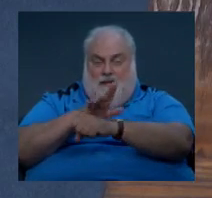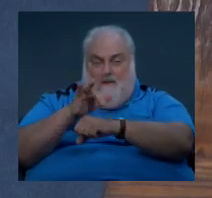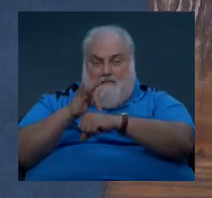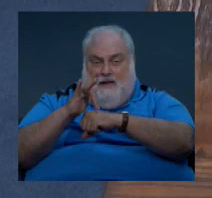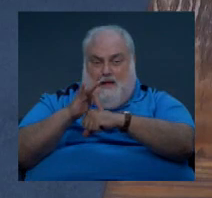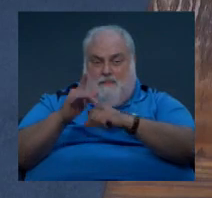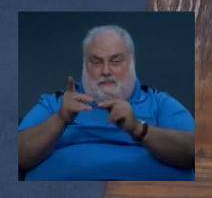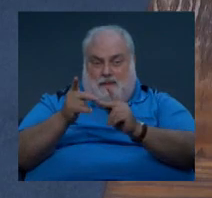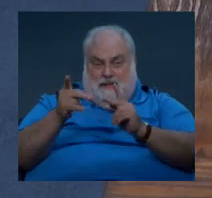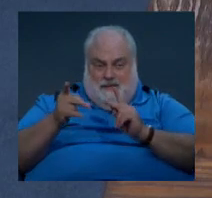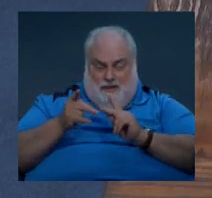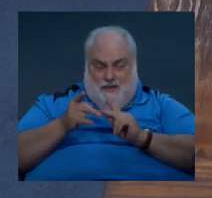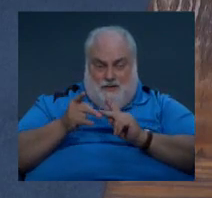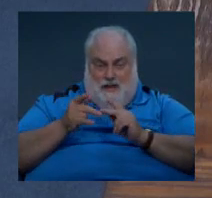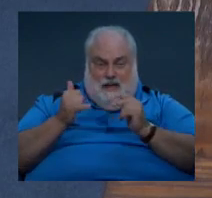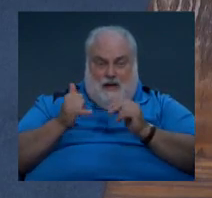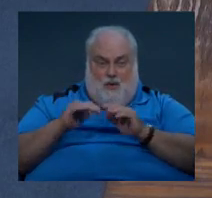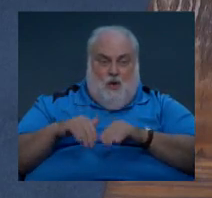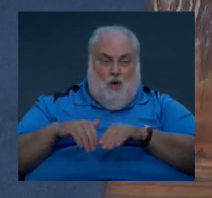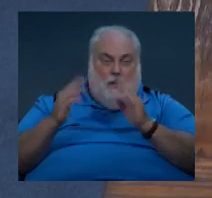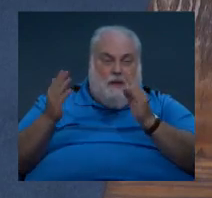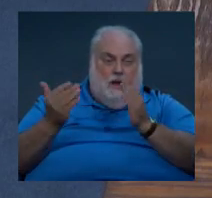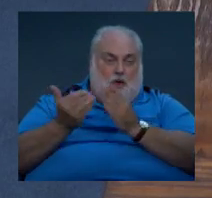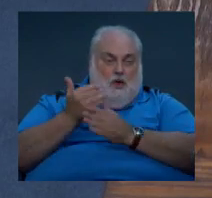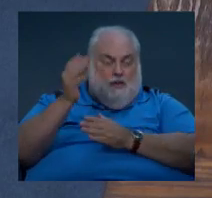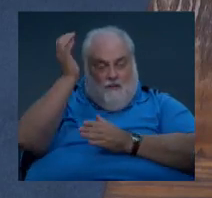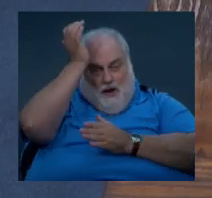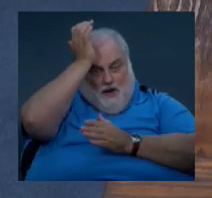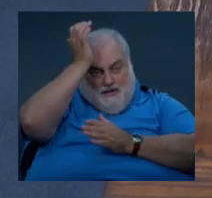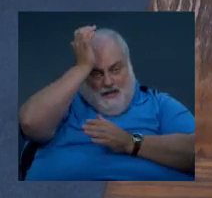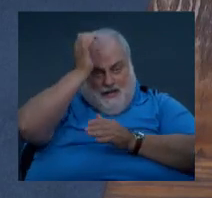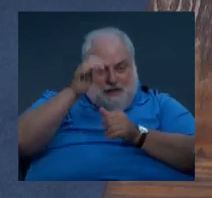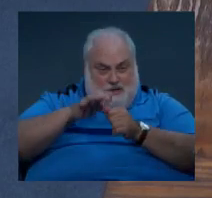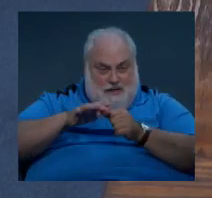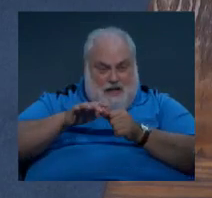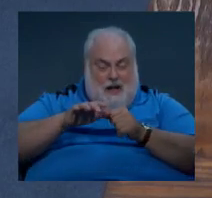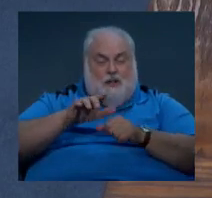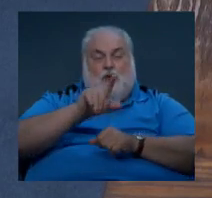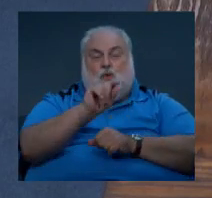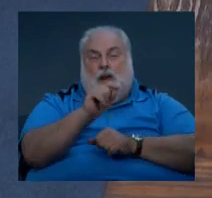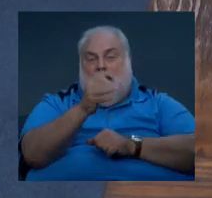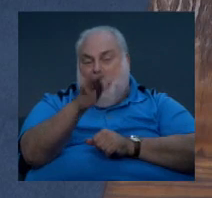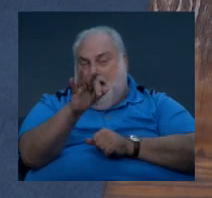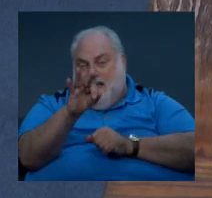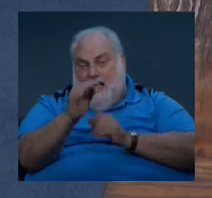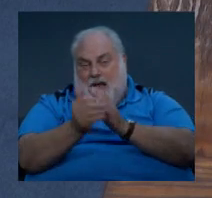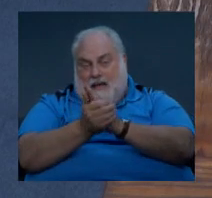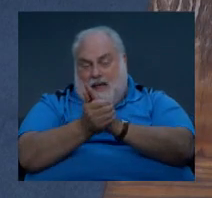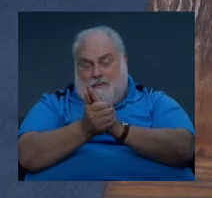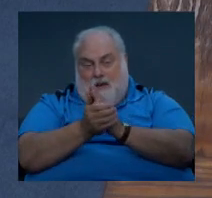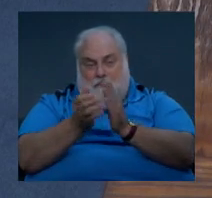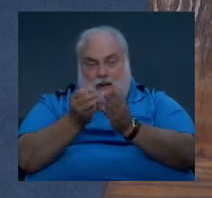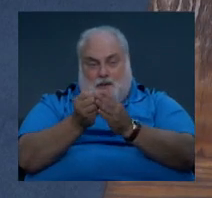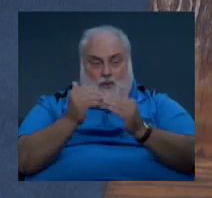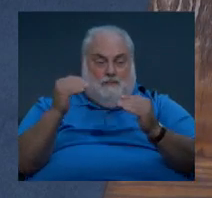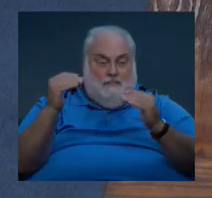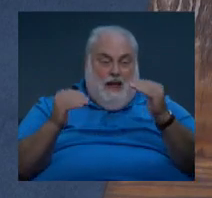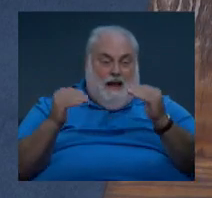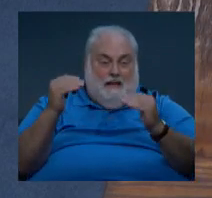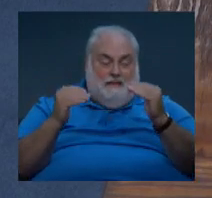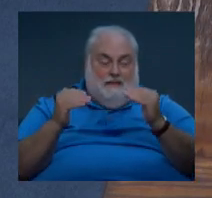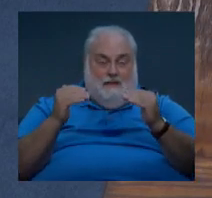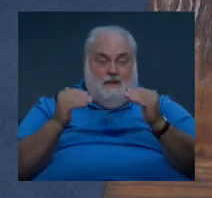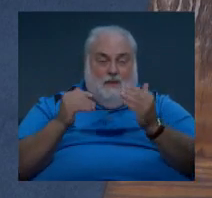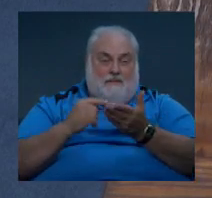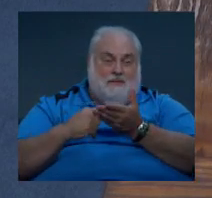police positions. We're opening a new fire station. While our 2019 adopted budget was balanced, we've discussed